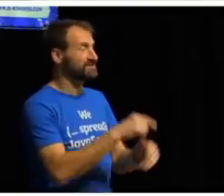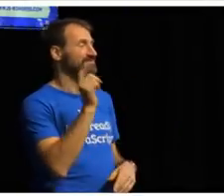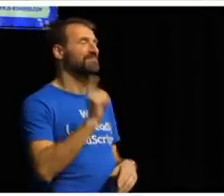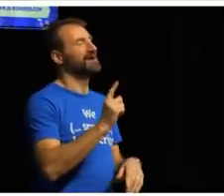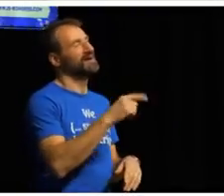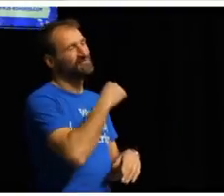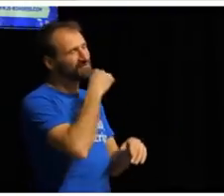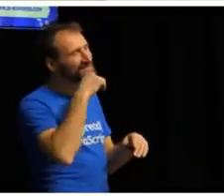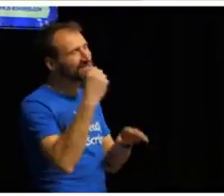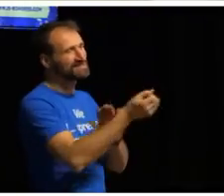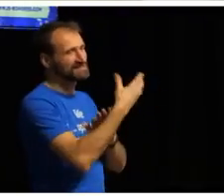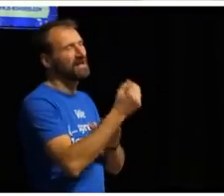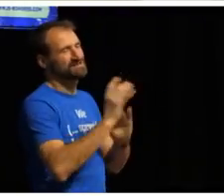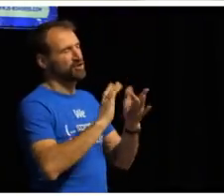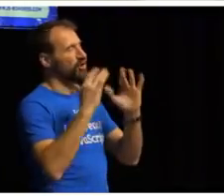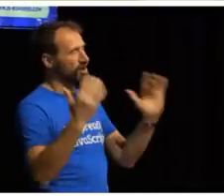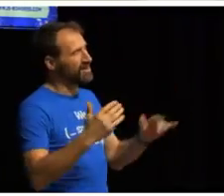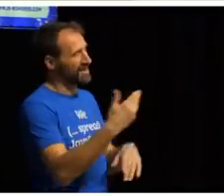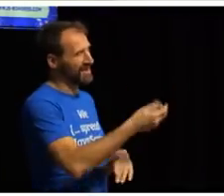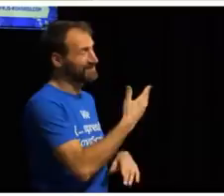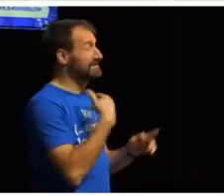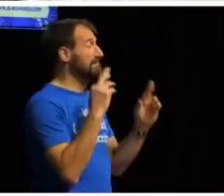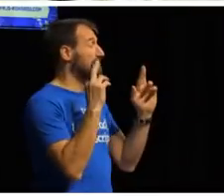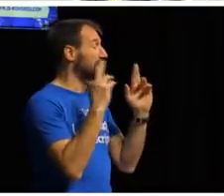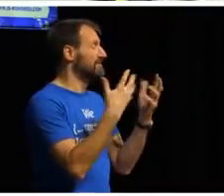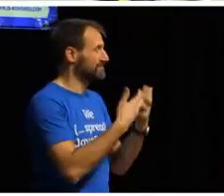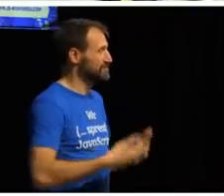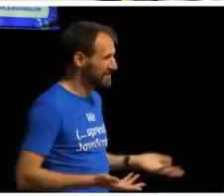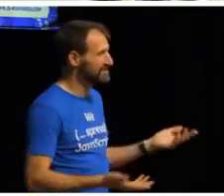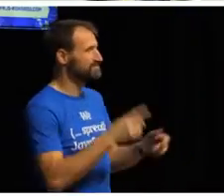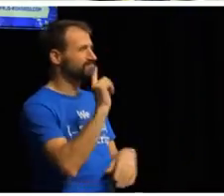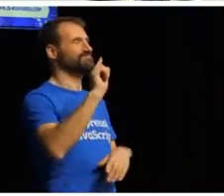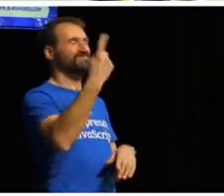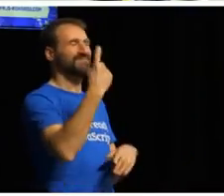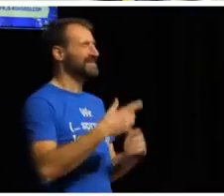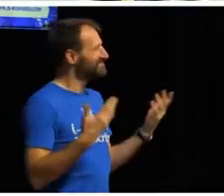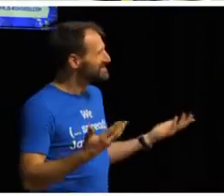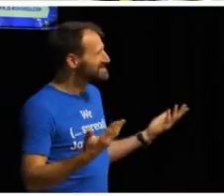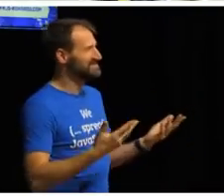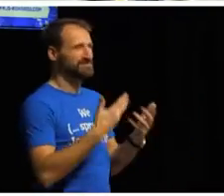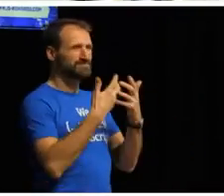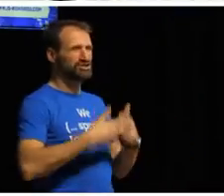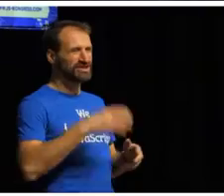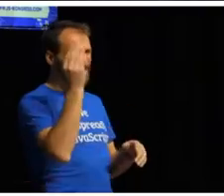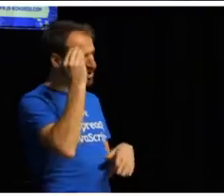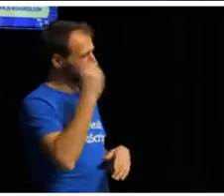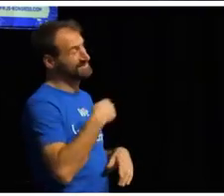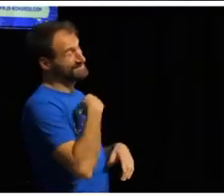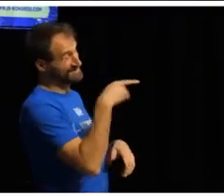they go well and smoothly. So first of all, what is machine learning? And I stole some slide from someone else who stole the